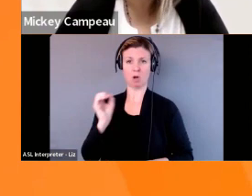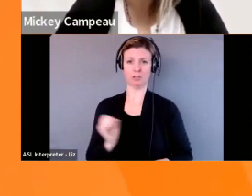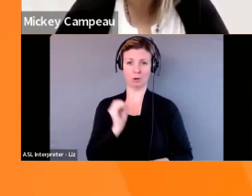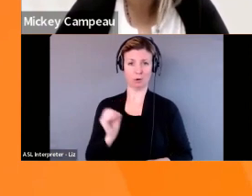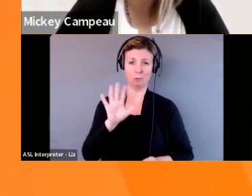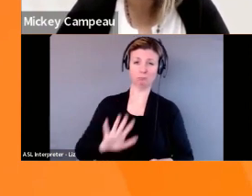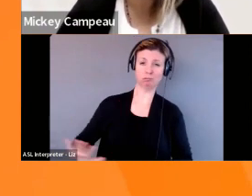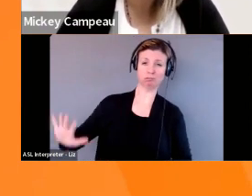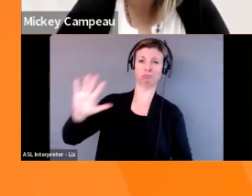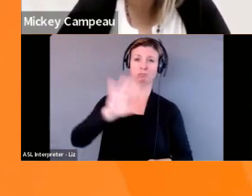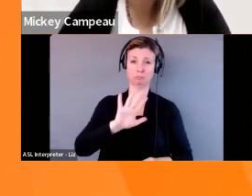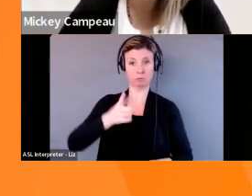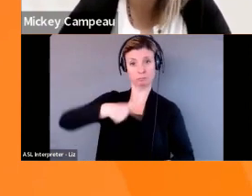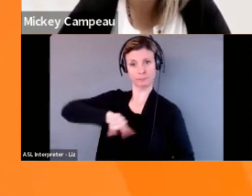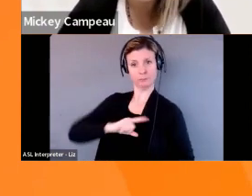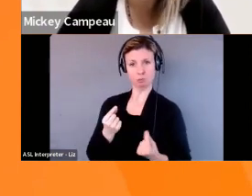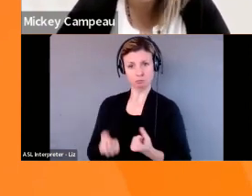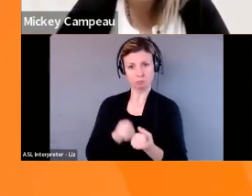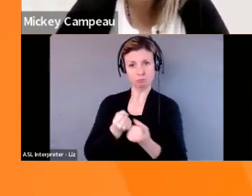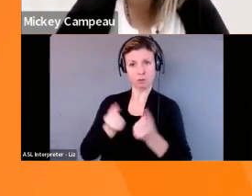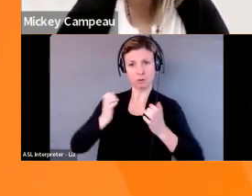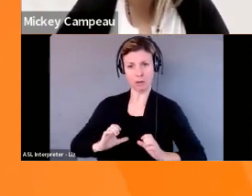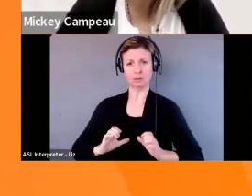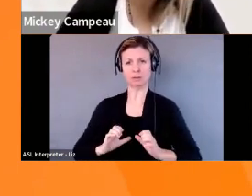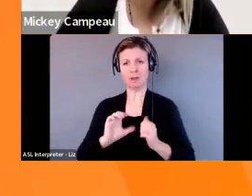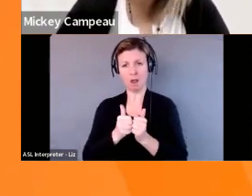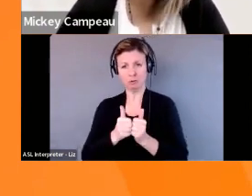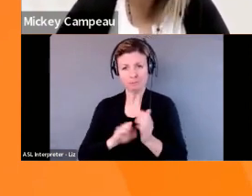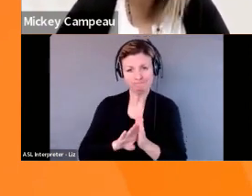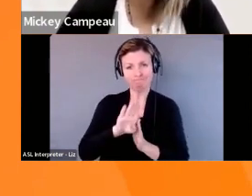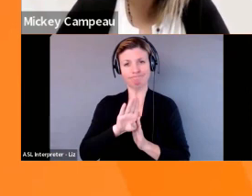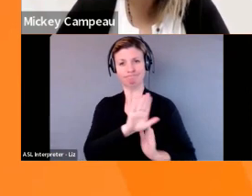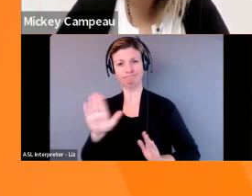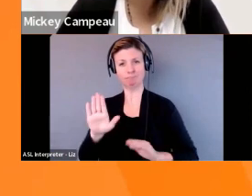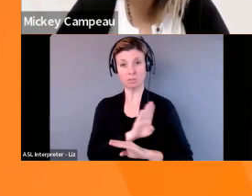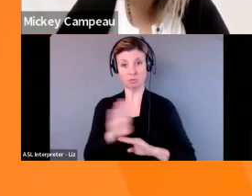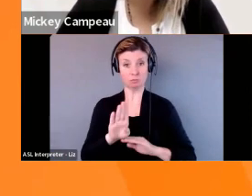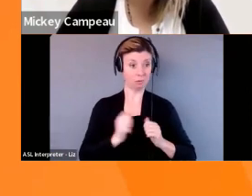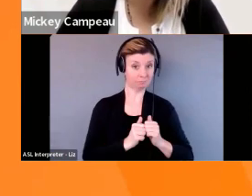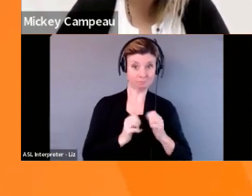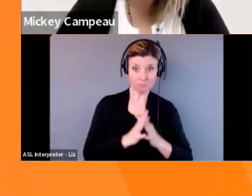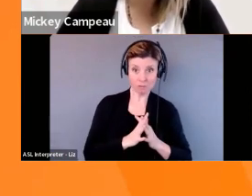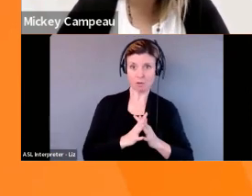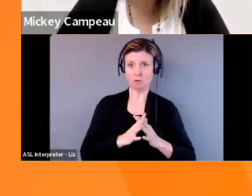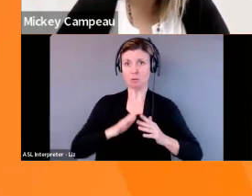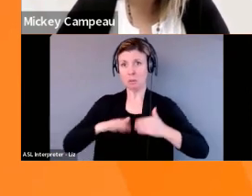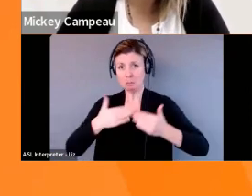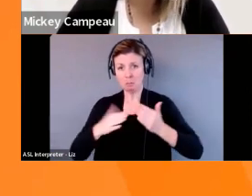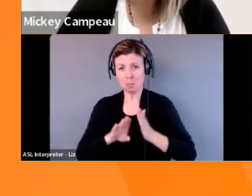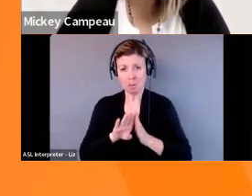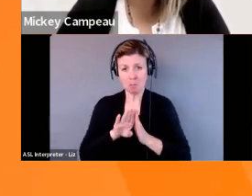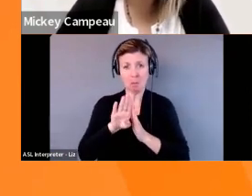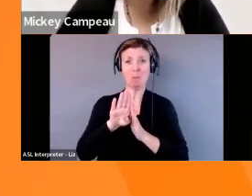work with clients, supporting them throughout multiple stages of business growth, from startup to scale up, with many programs, workshops,